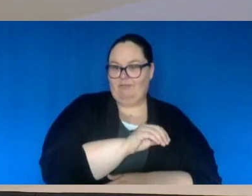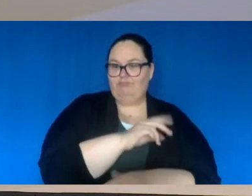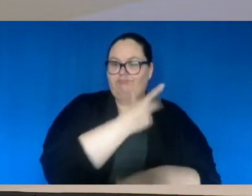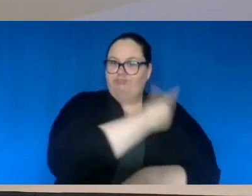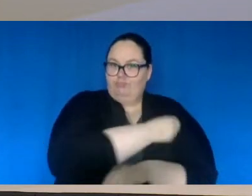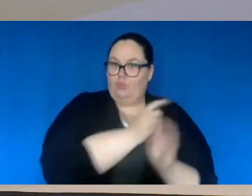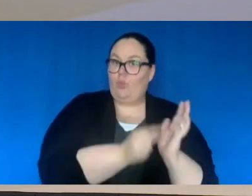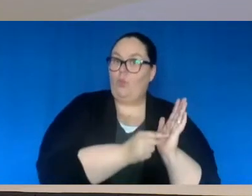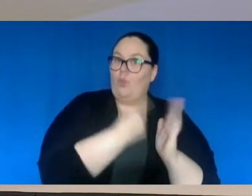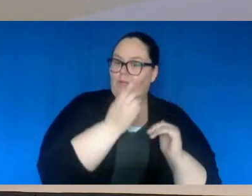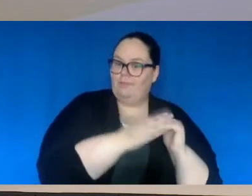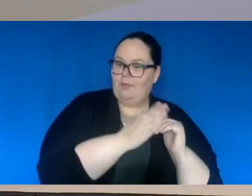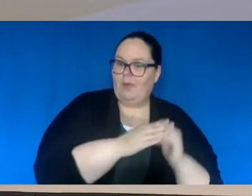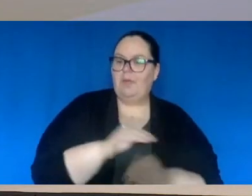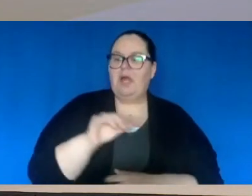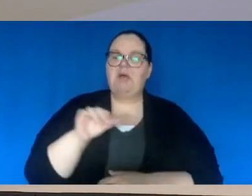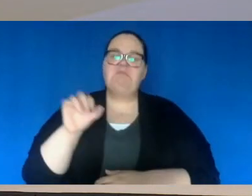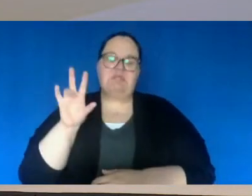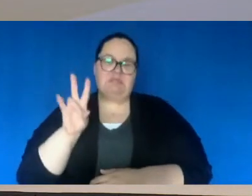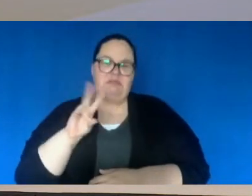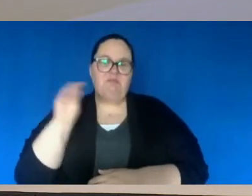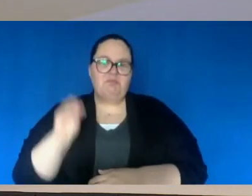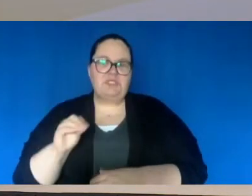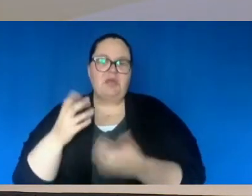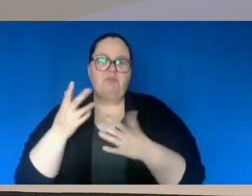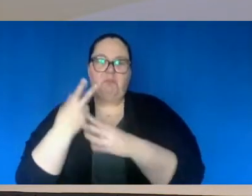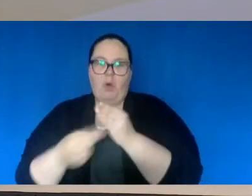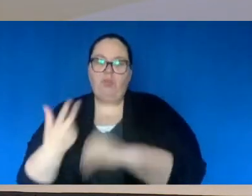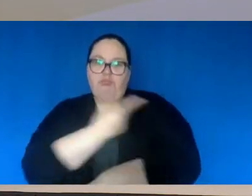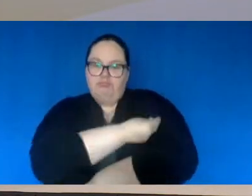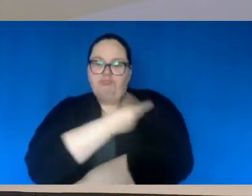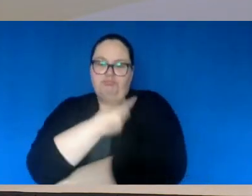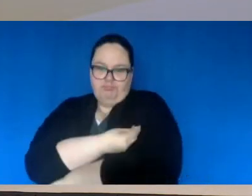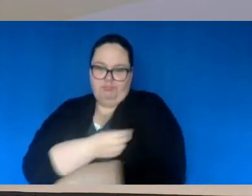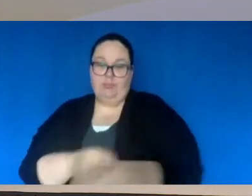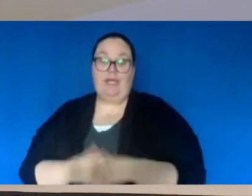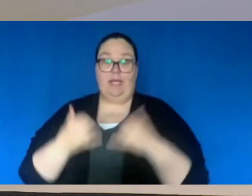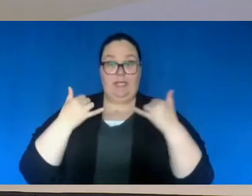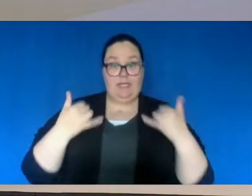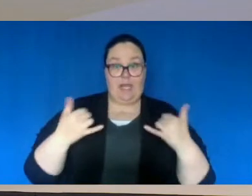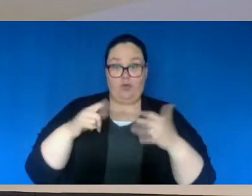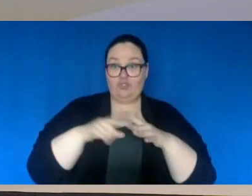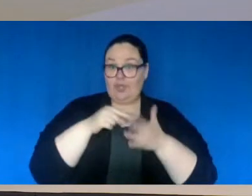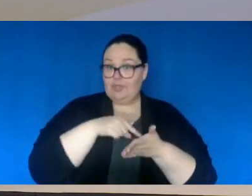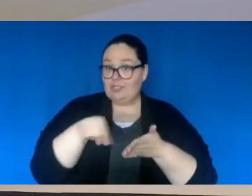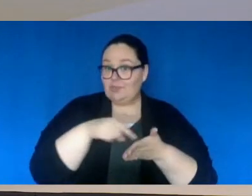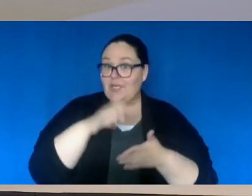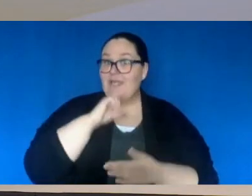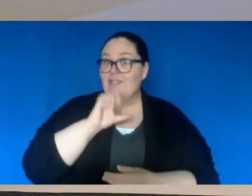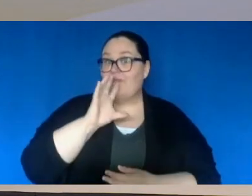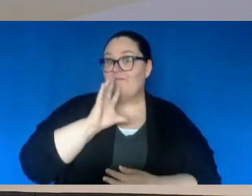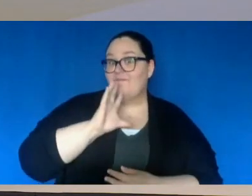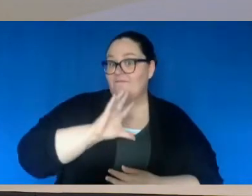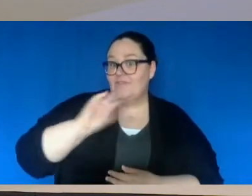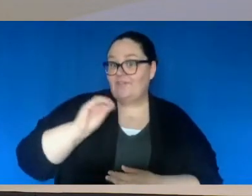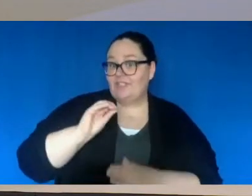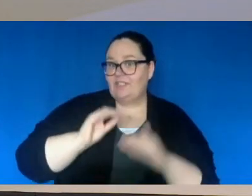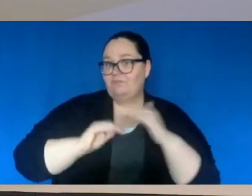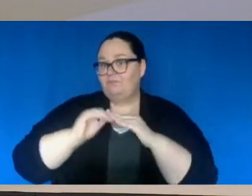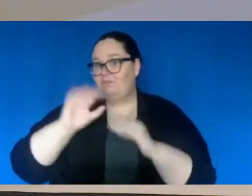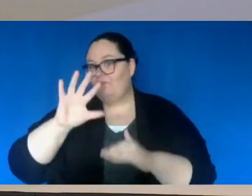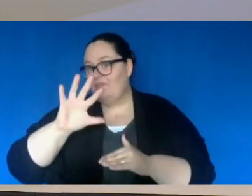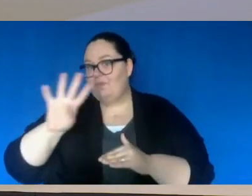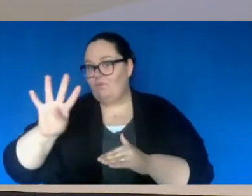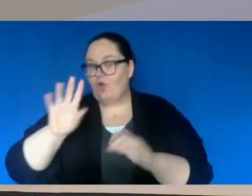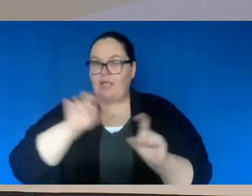of vaccine. This week, individuals aged 50 to 54 can book appointments at the health PI immunization